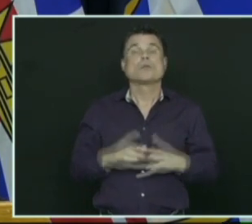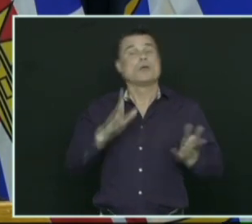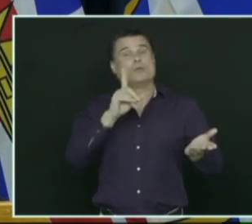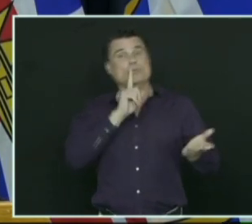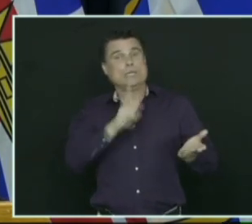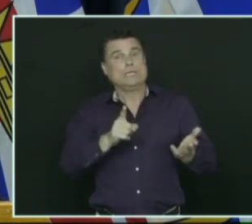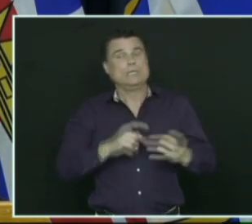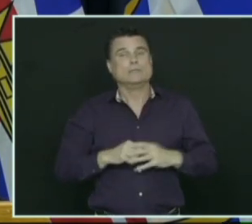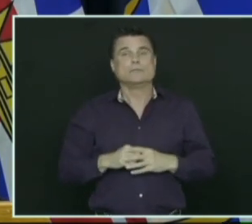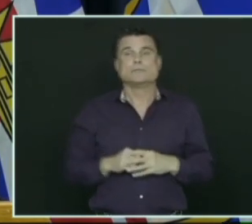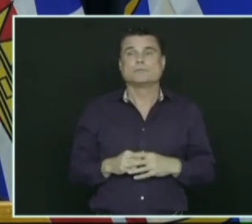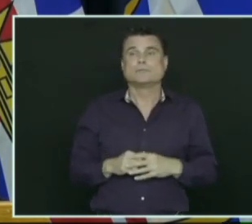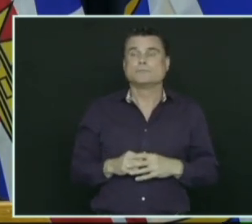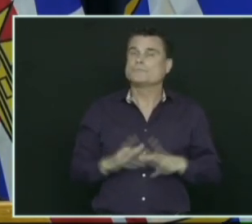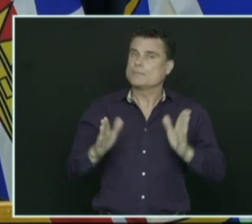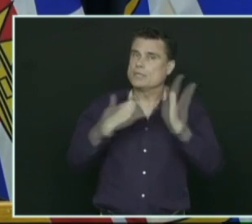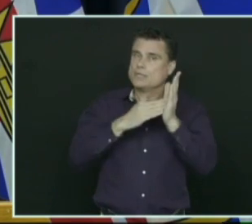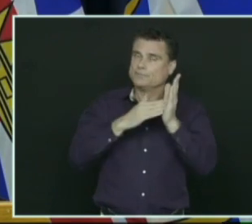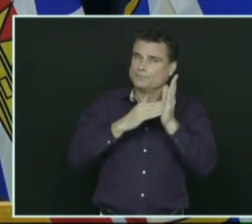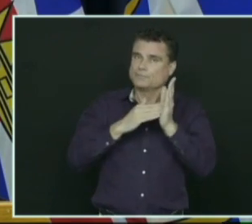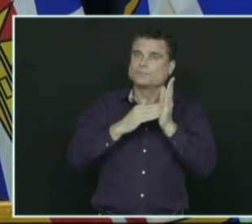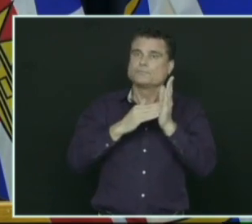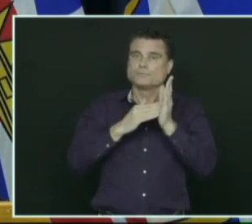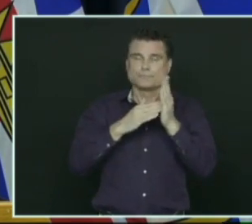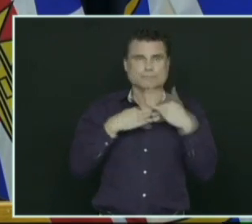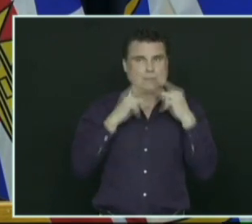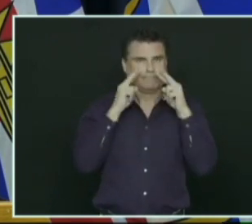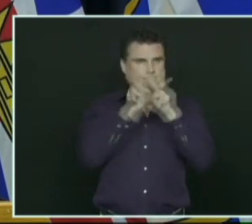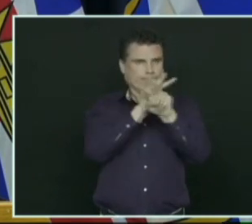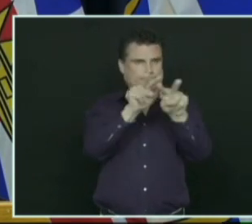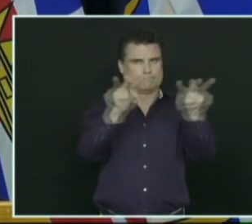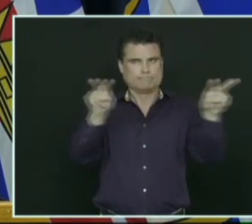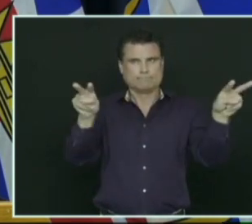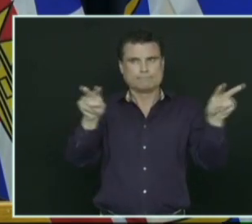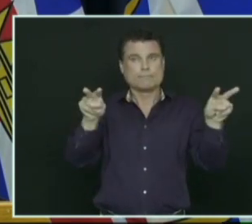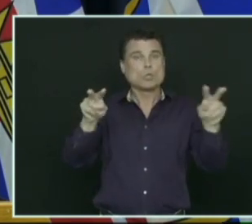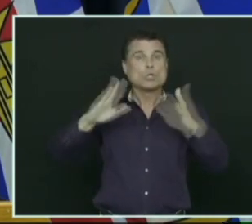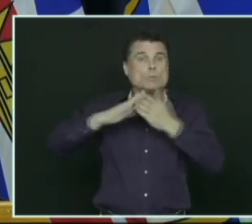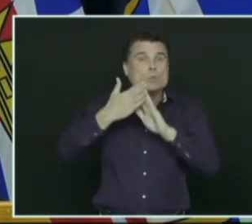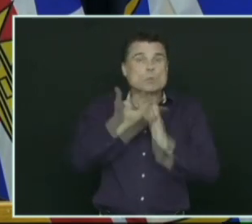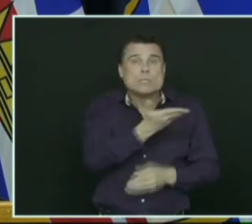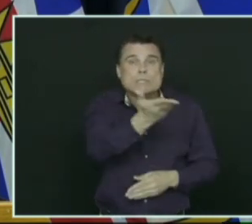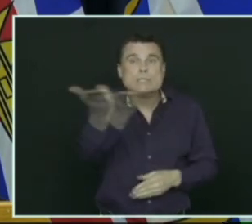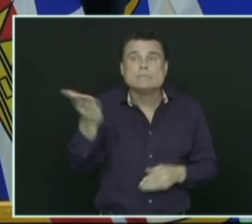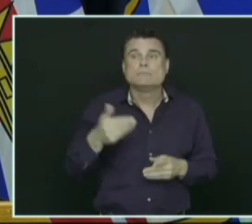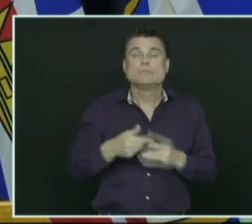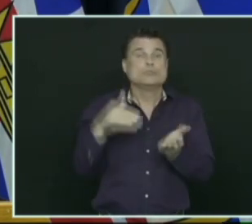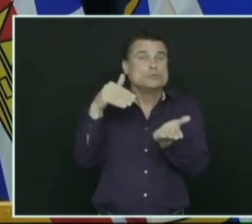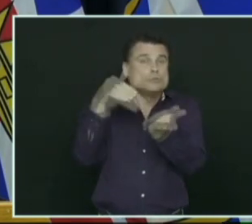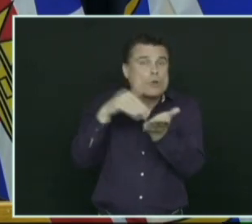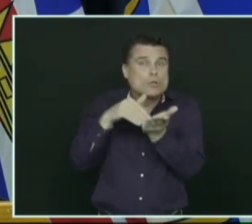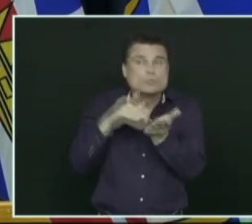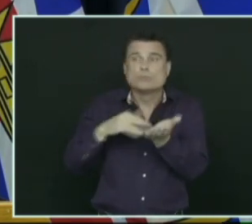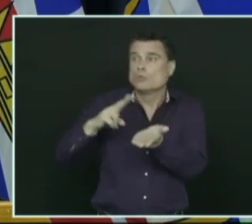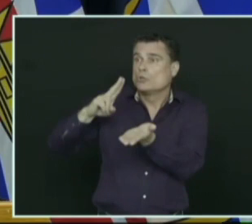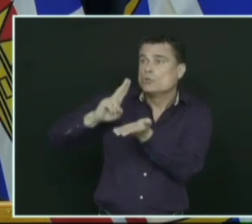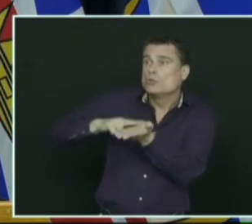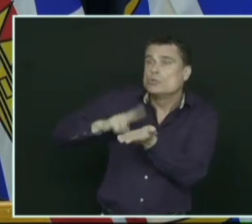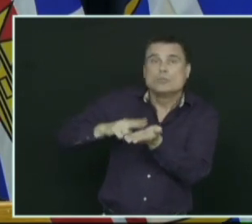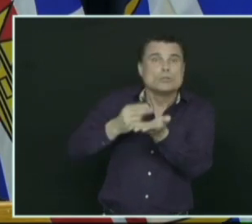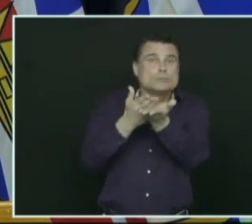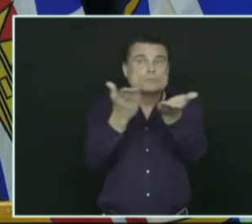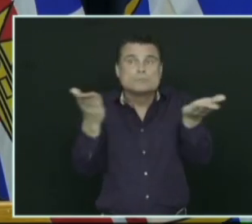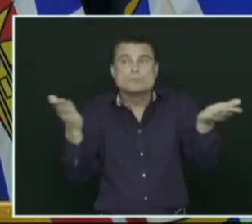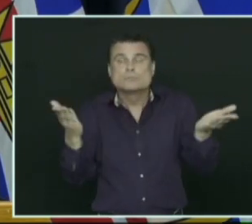together to ensure that we don't find ourselves in critical situations. And as I've said before, our supply continues to arrive in amounts that's keeping